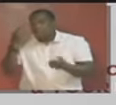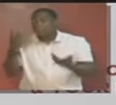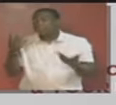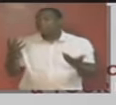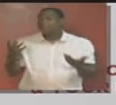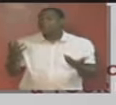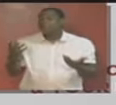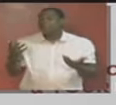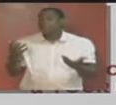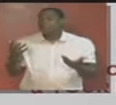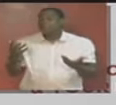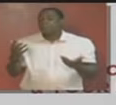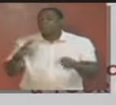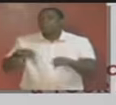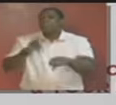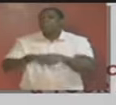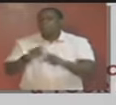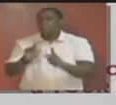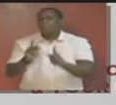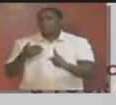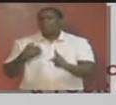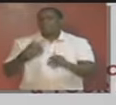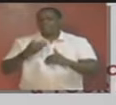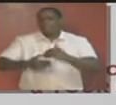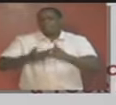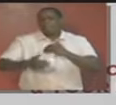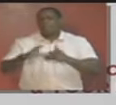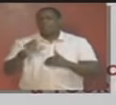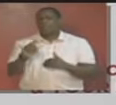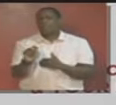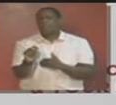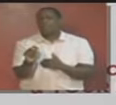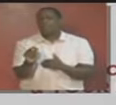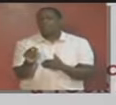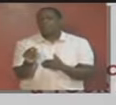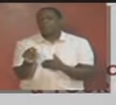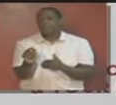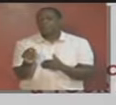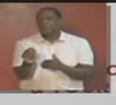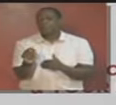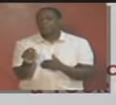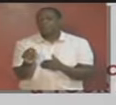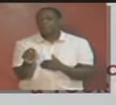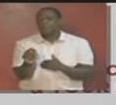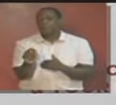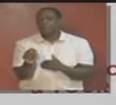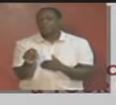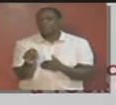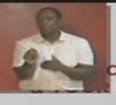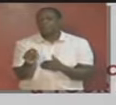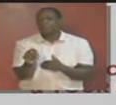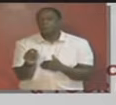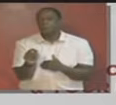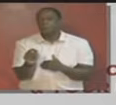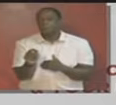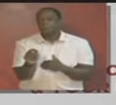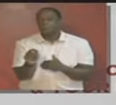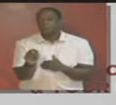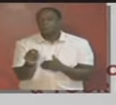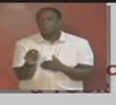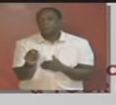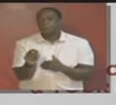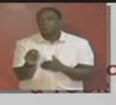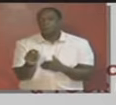throughout the population, in the absence of this particular vaccine, this is an event that occurs with a certain degree